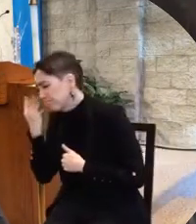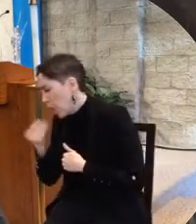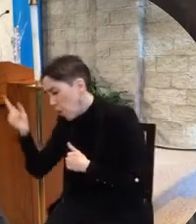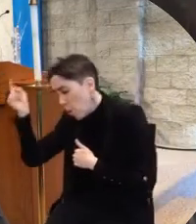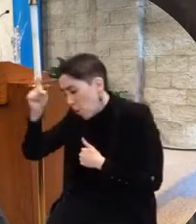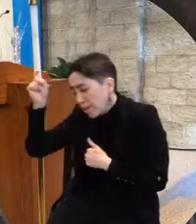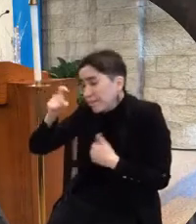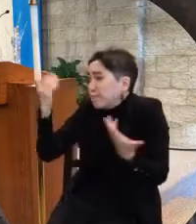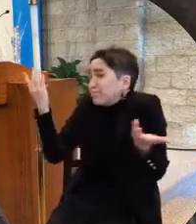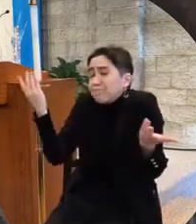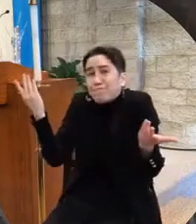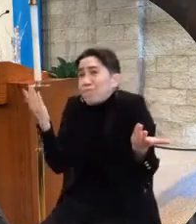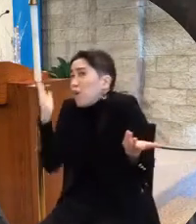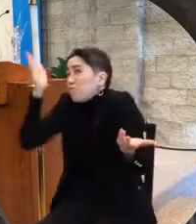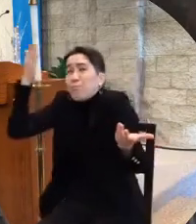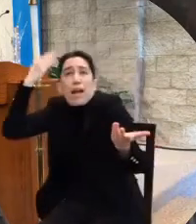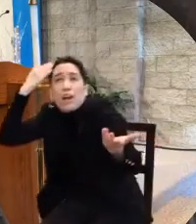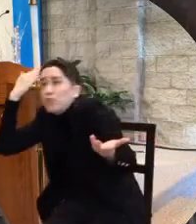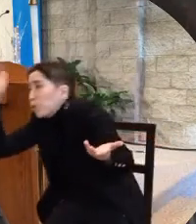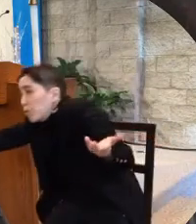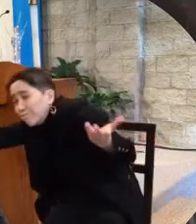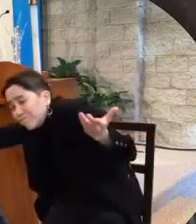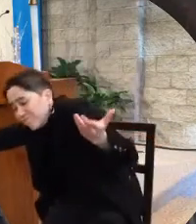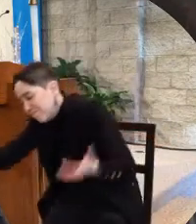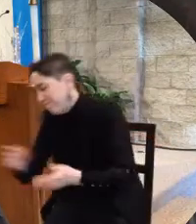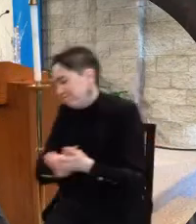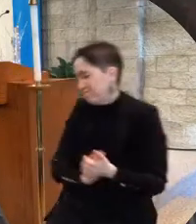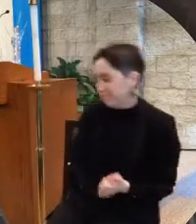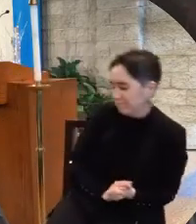could ever tell.